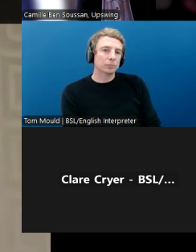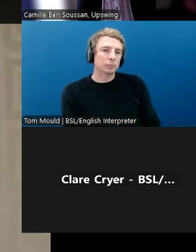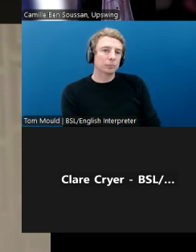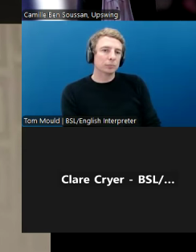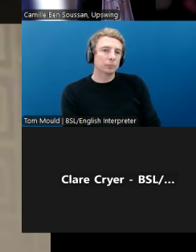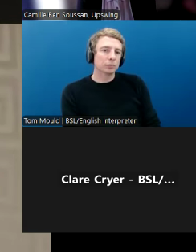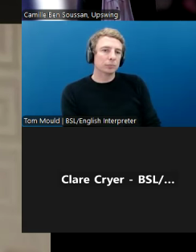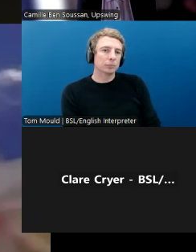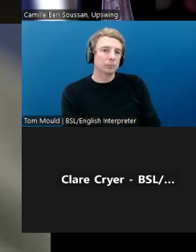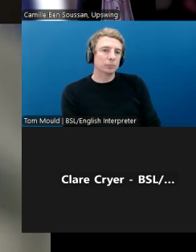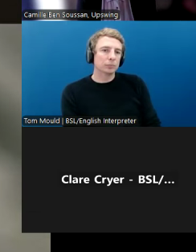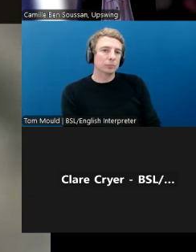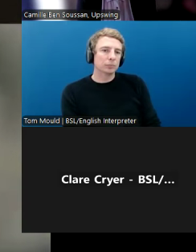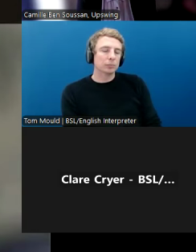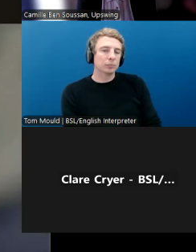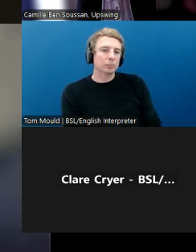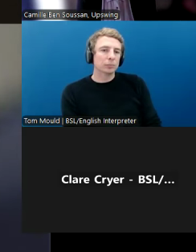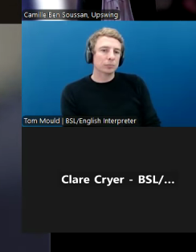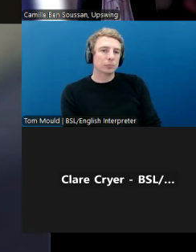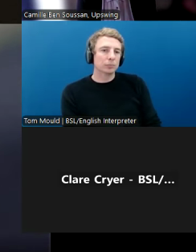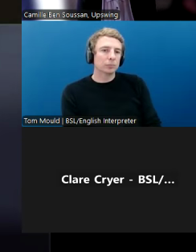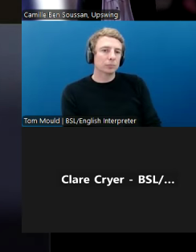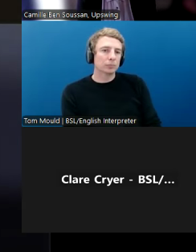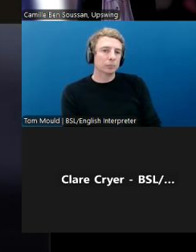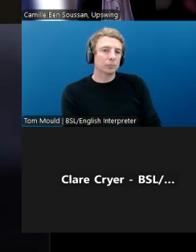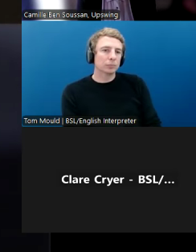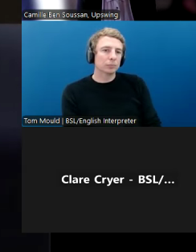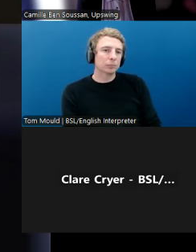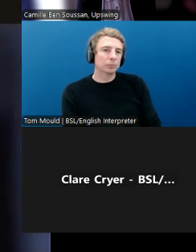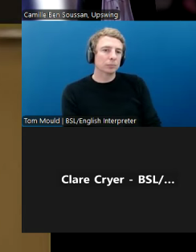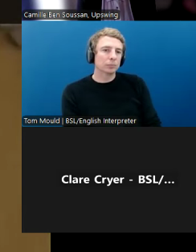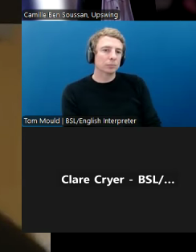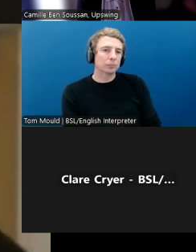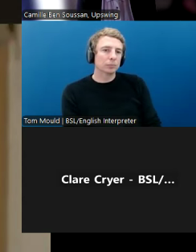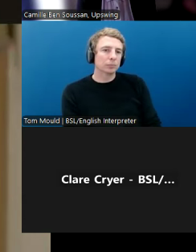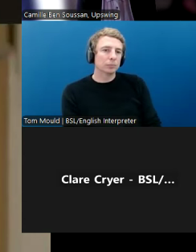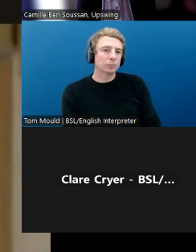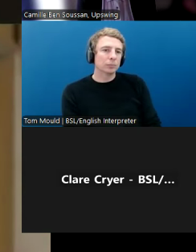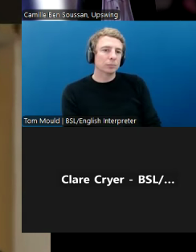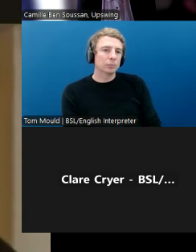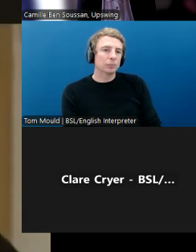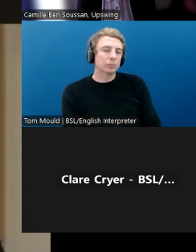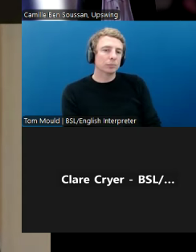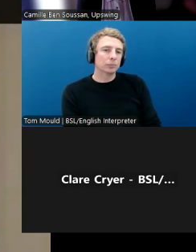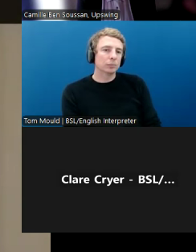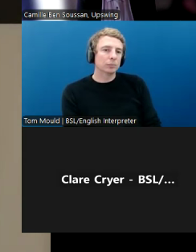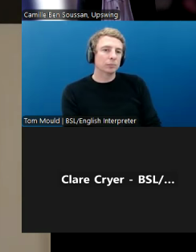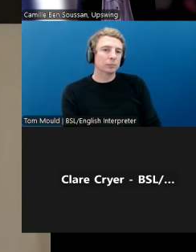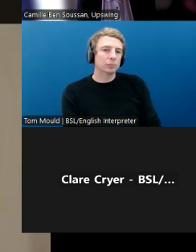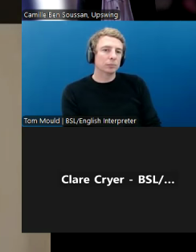hand-eye coordination, dexterity and mobility, reduce anxiety, and above all, to have fun and bring people